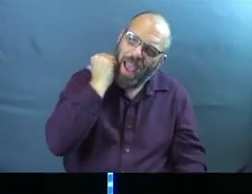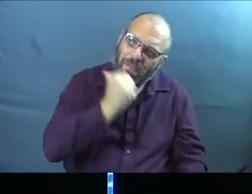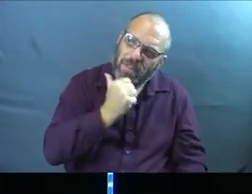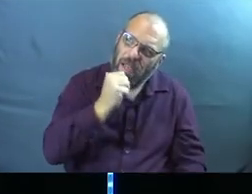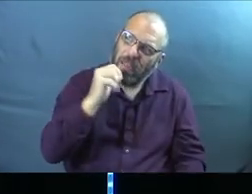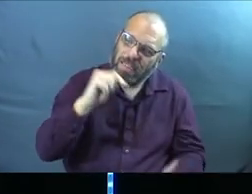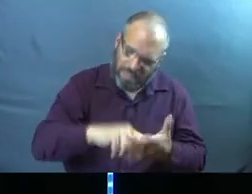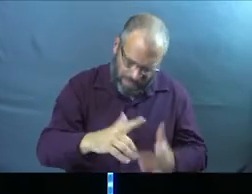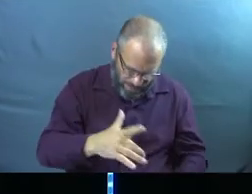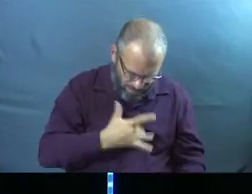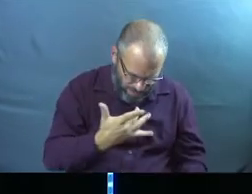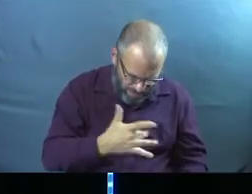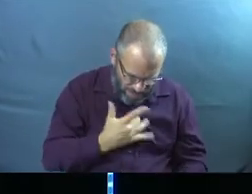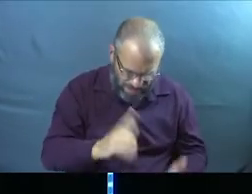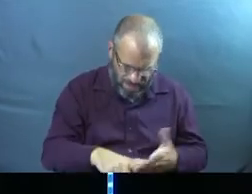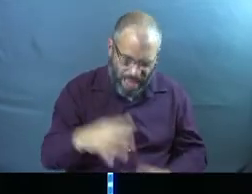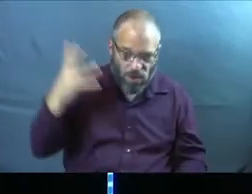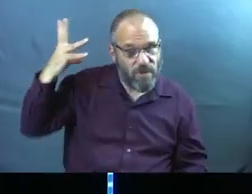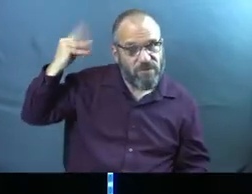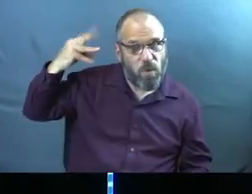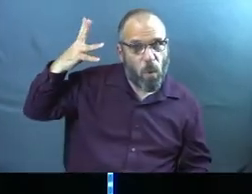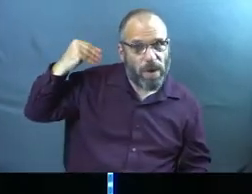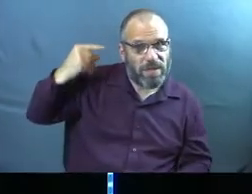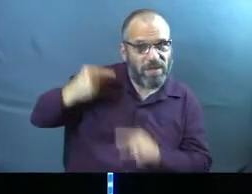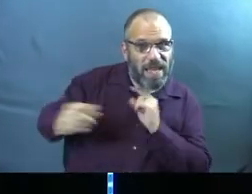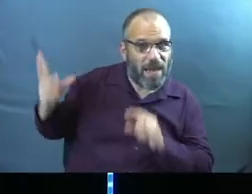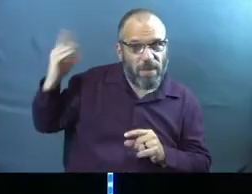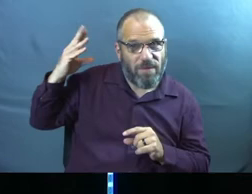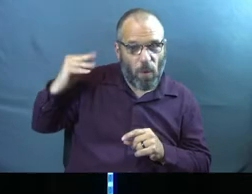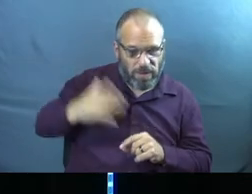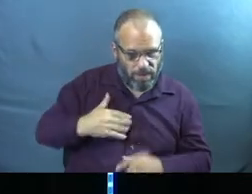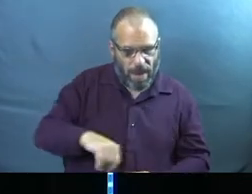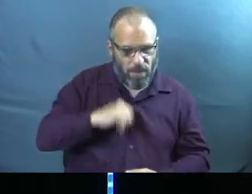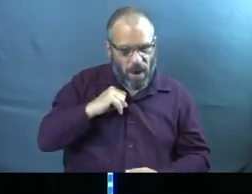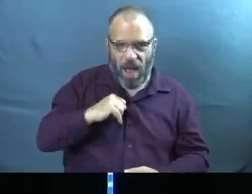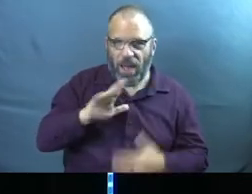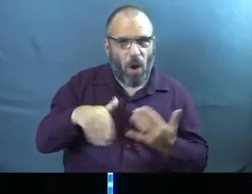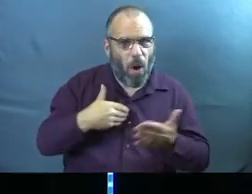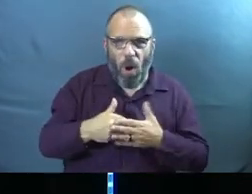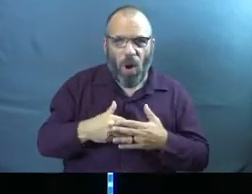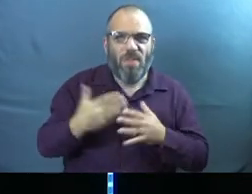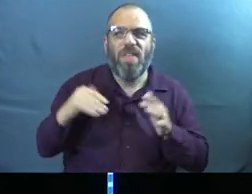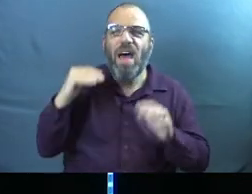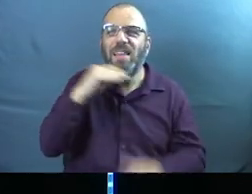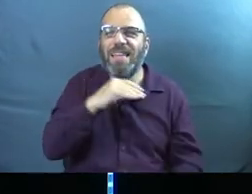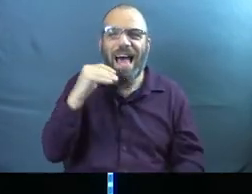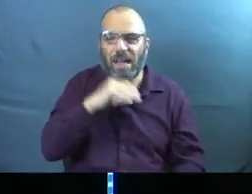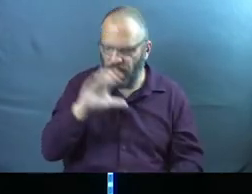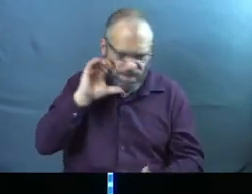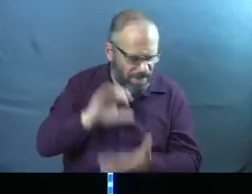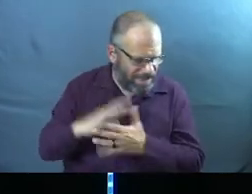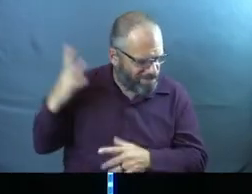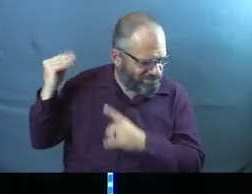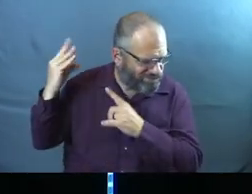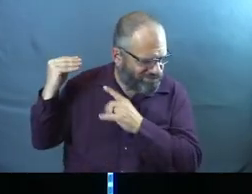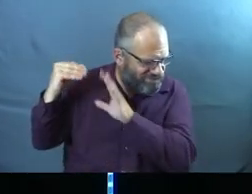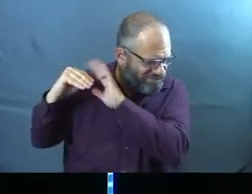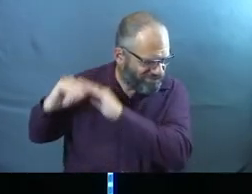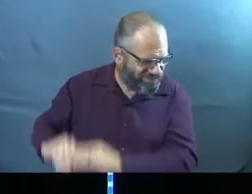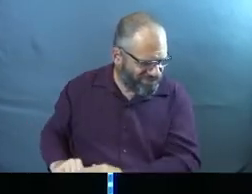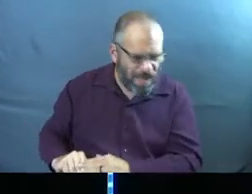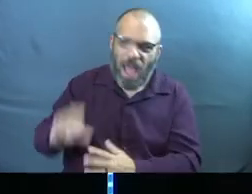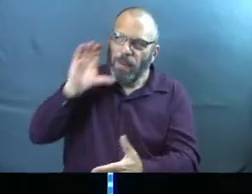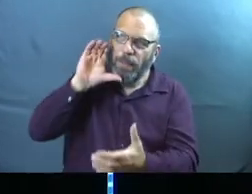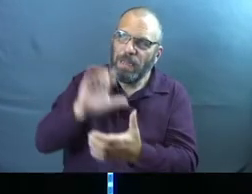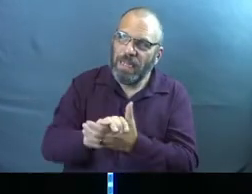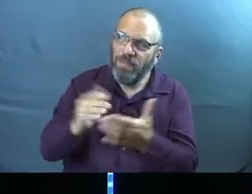no, these feelings and those voices, the voice of the enemy and the voice of my pride, those are all lies, and I'm not going to believe them anymore. And starting today,